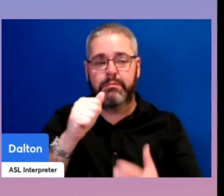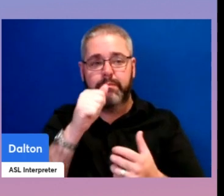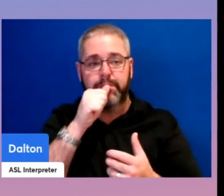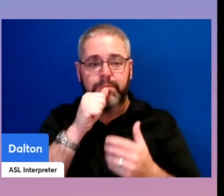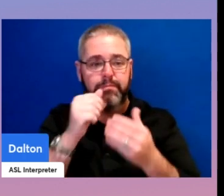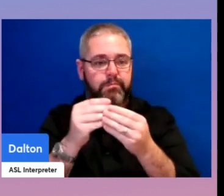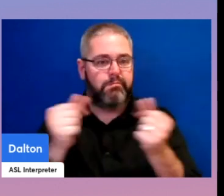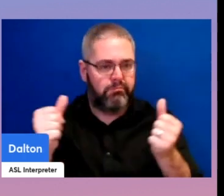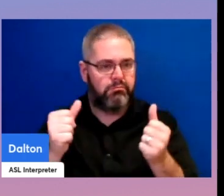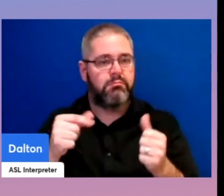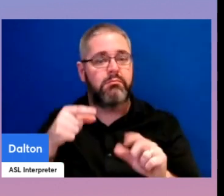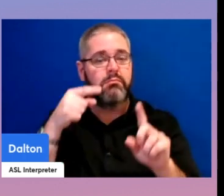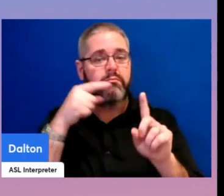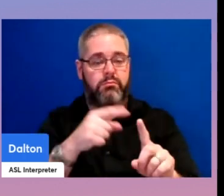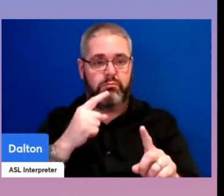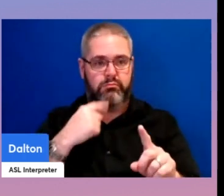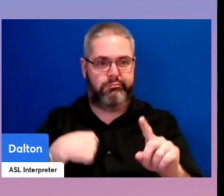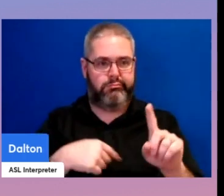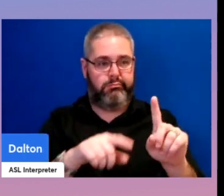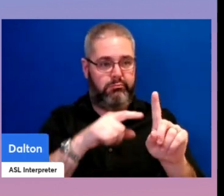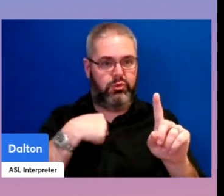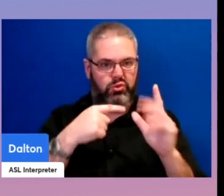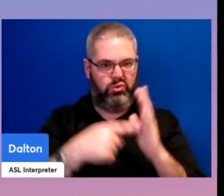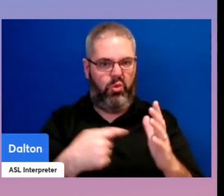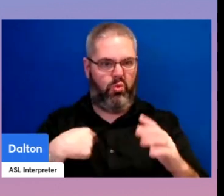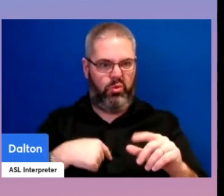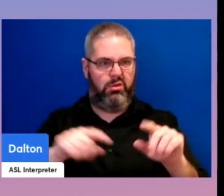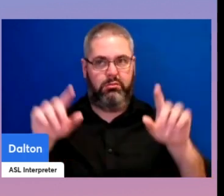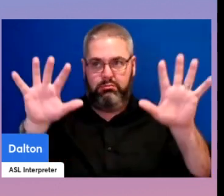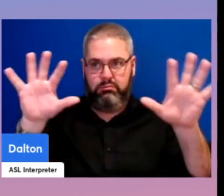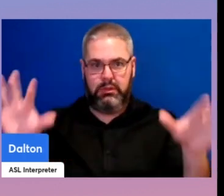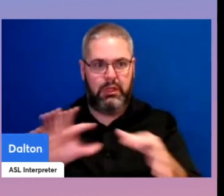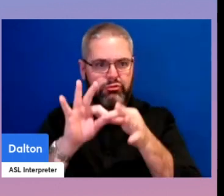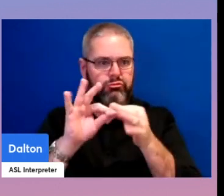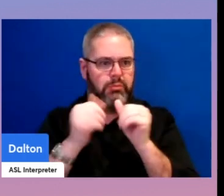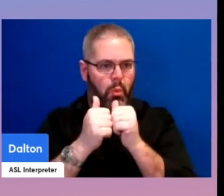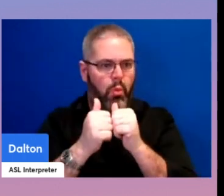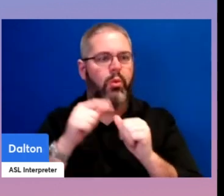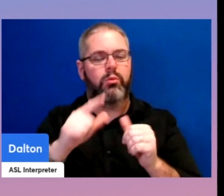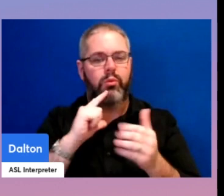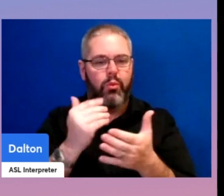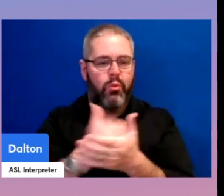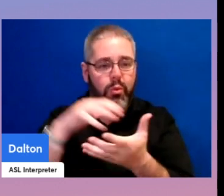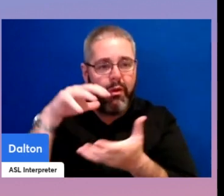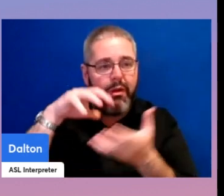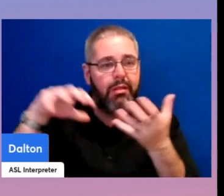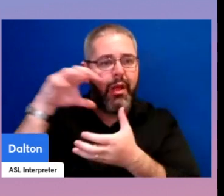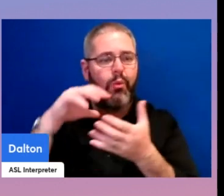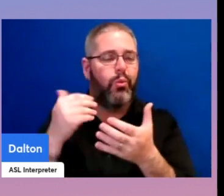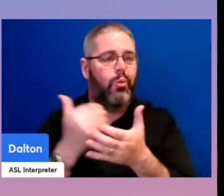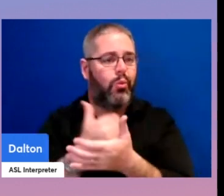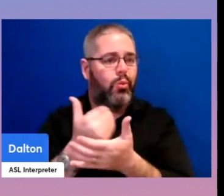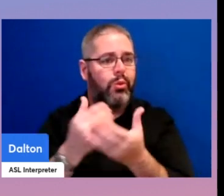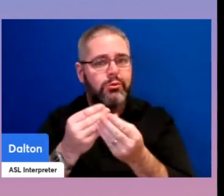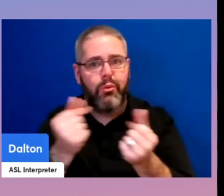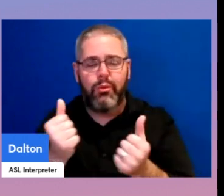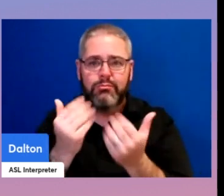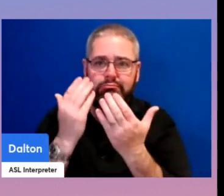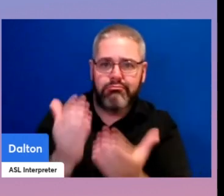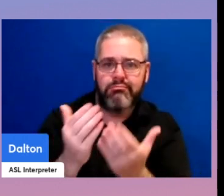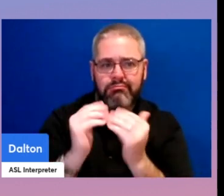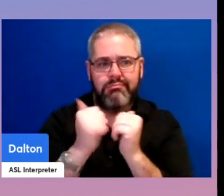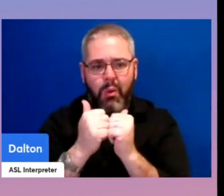Any shift in infrastructure or adoption of new cloud or a solution necessitates the